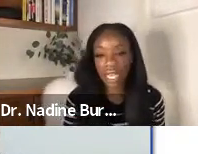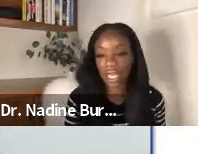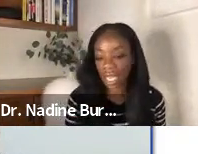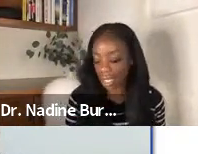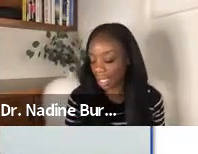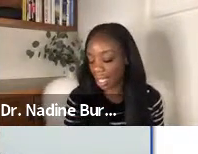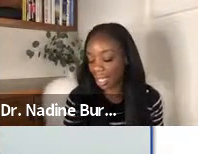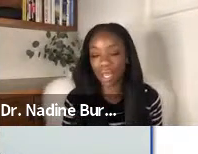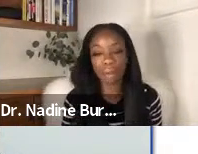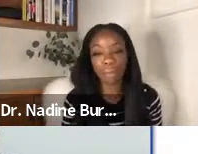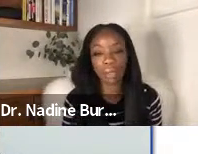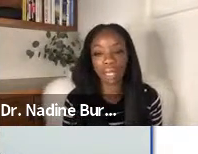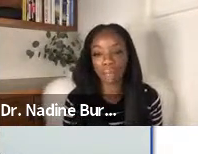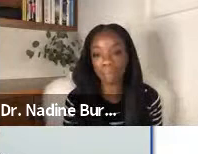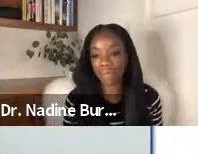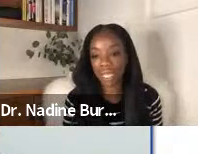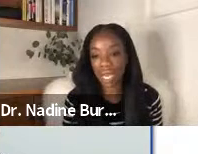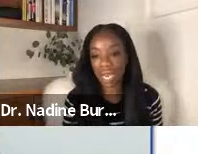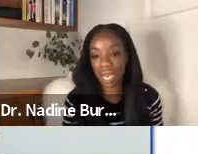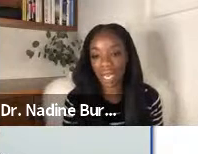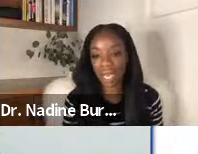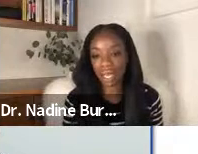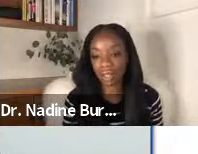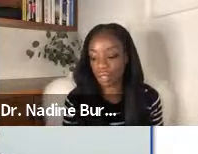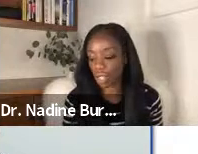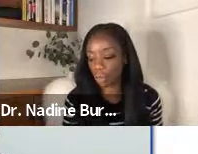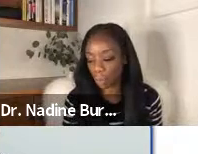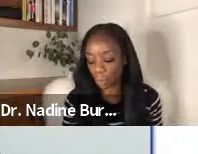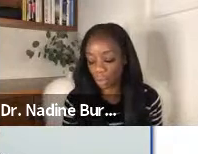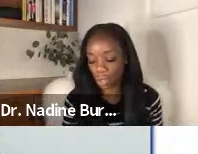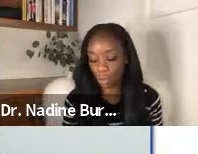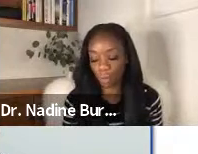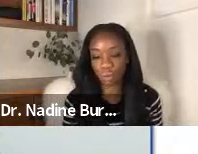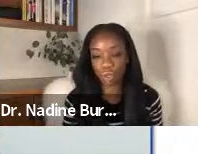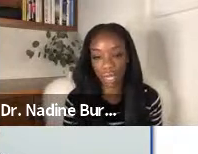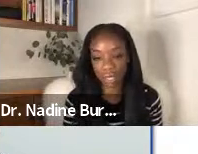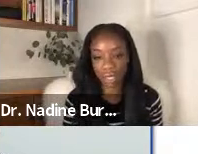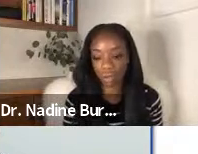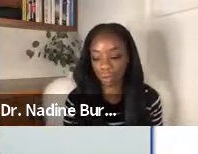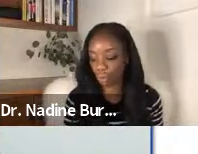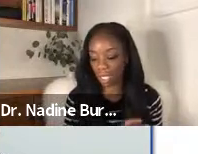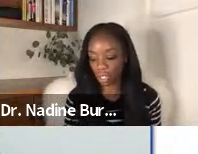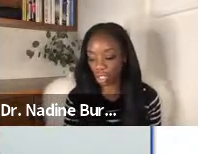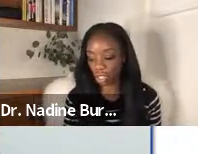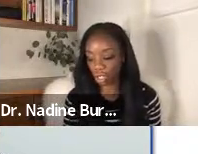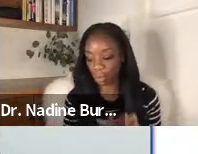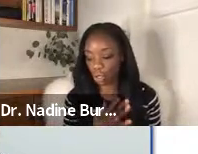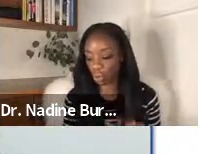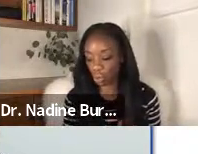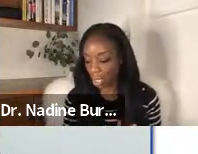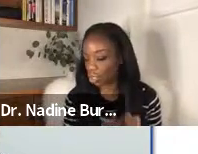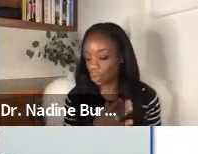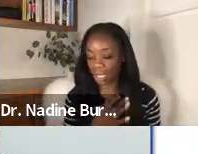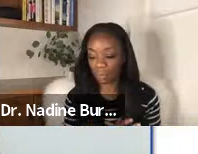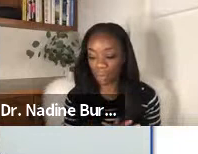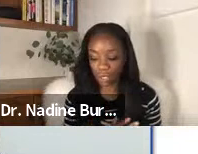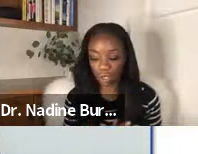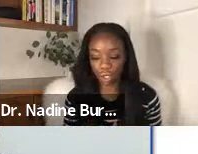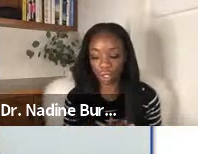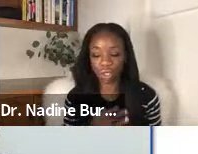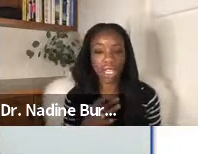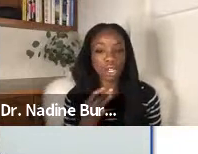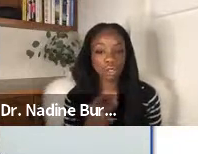confidence. And key among them is the importance of trusted relationships,